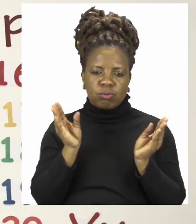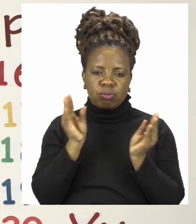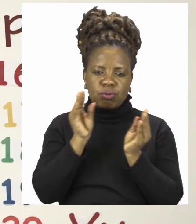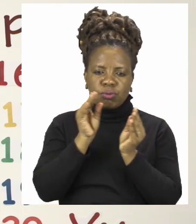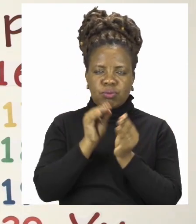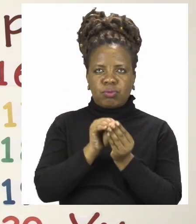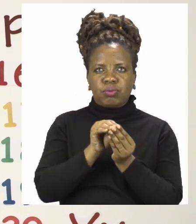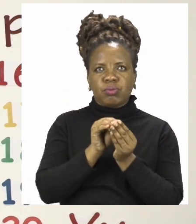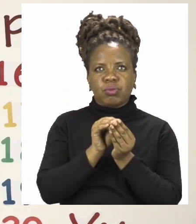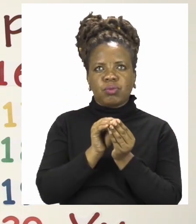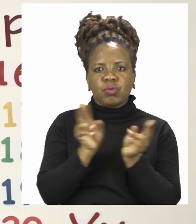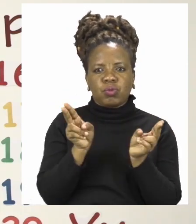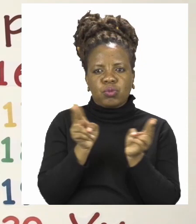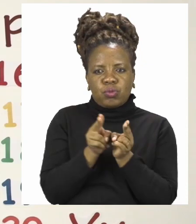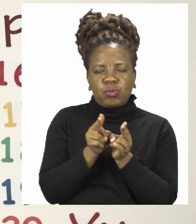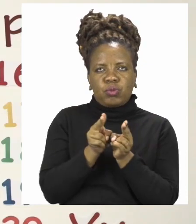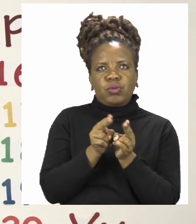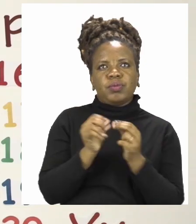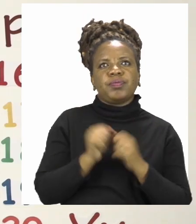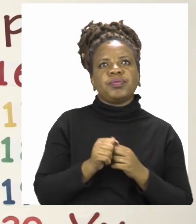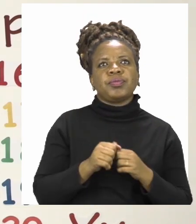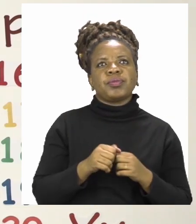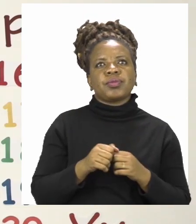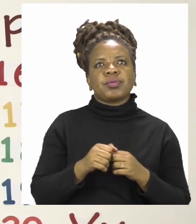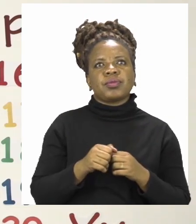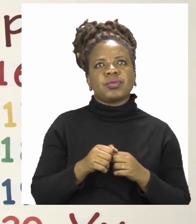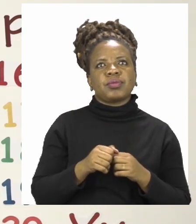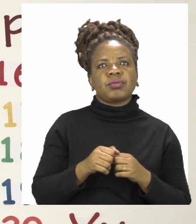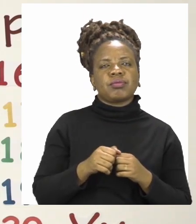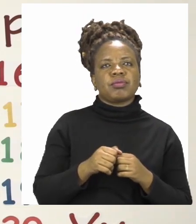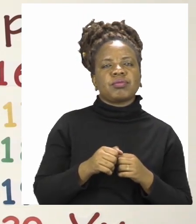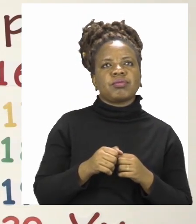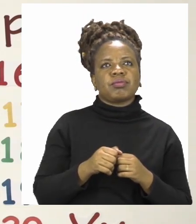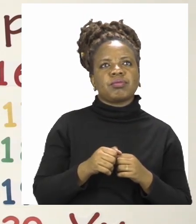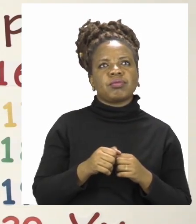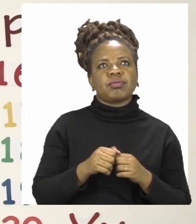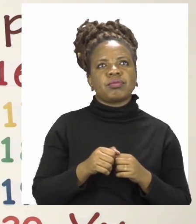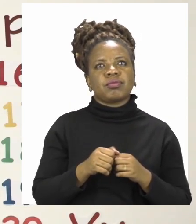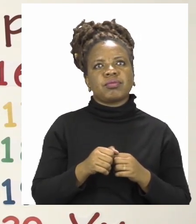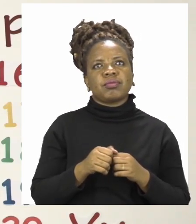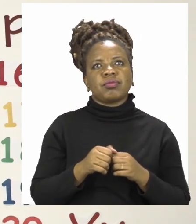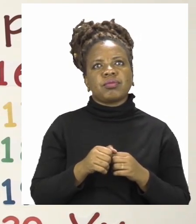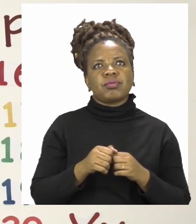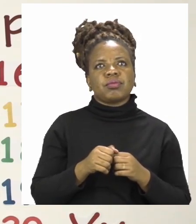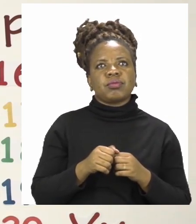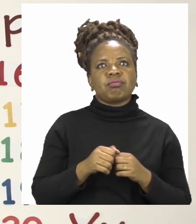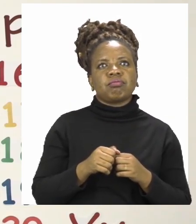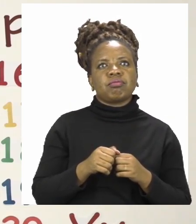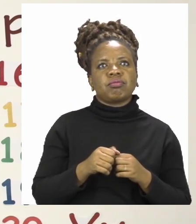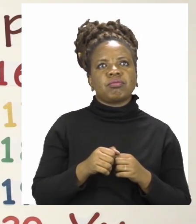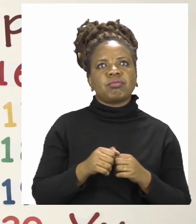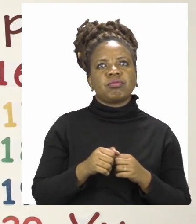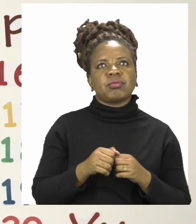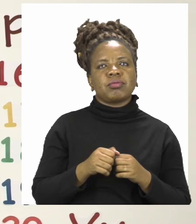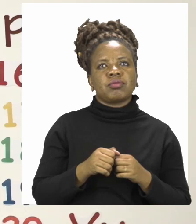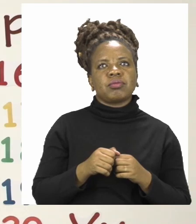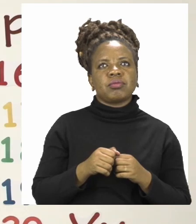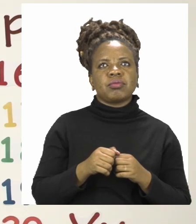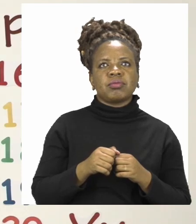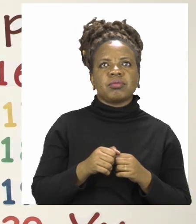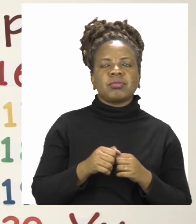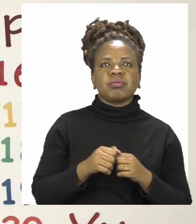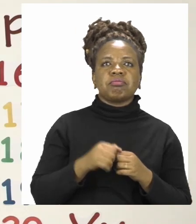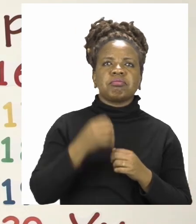have given you an example in your booklet, but we are going to do C together. The number we have